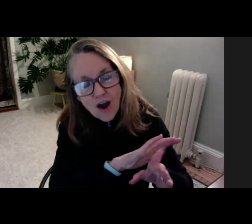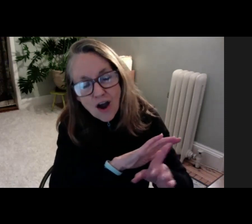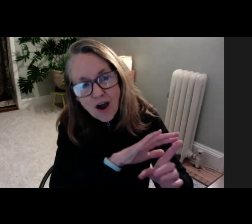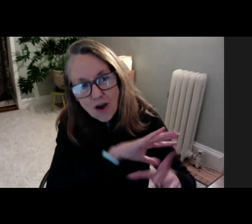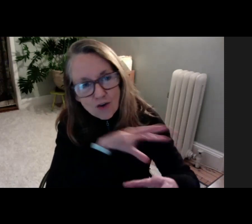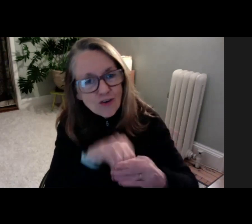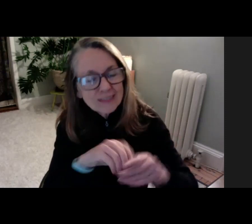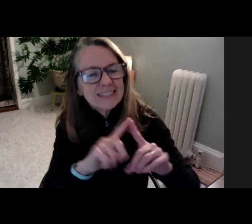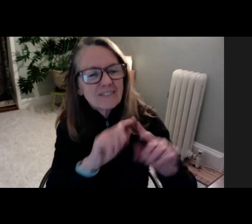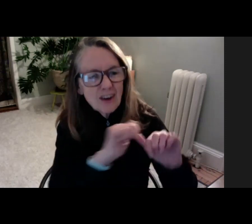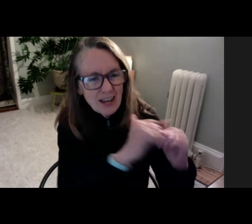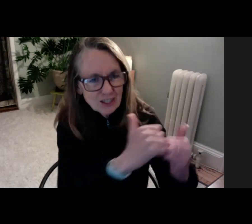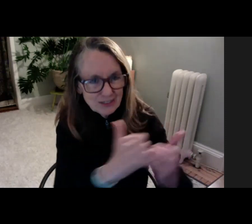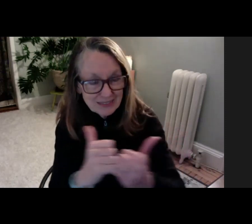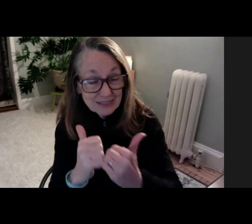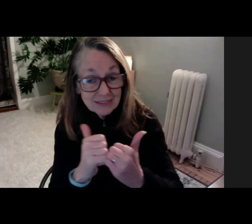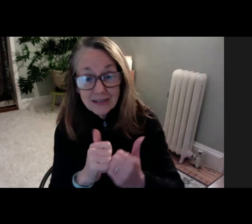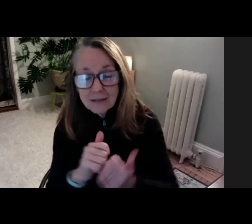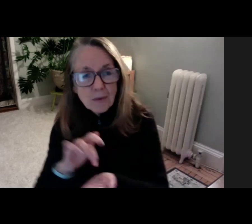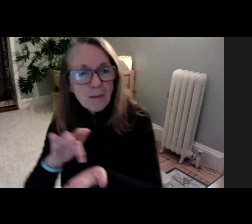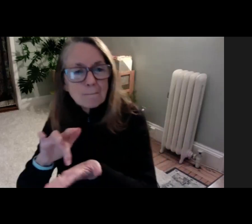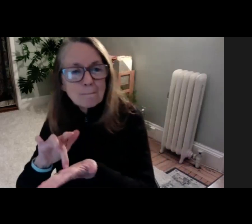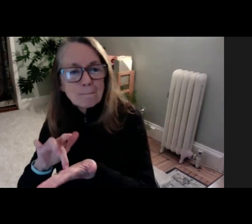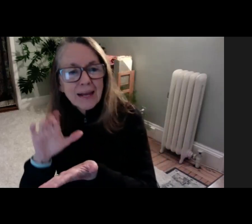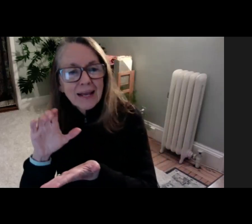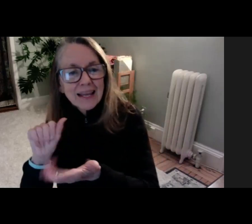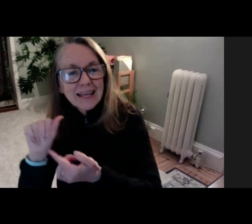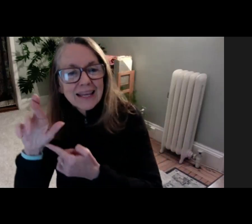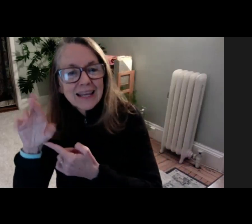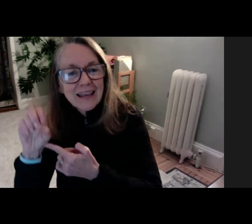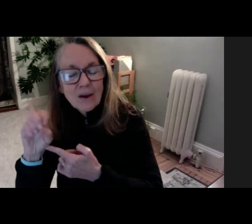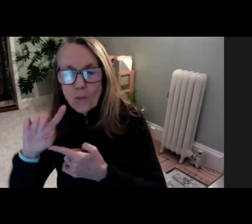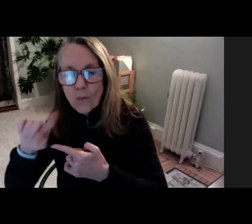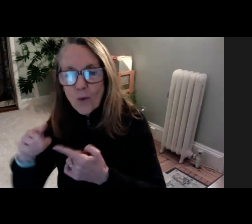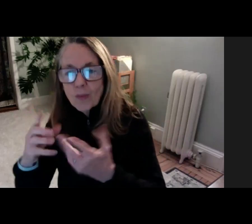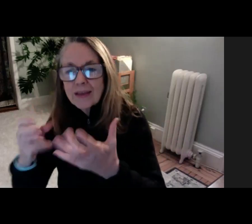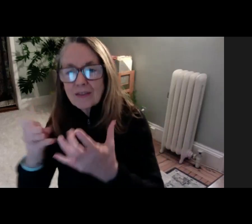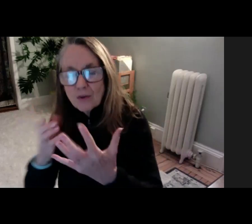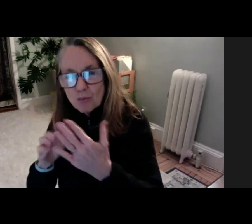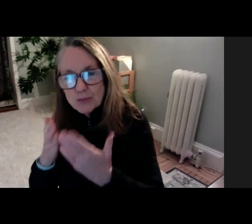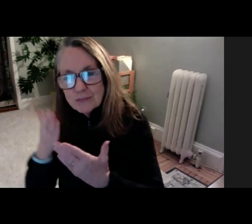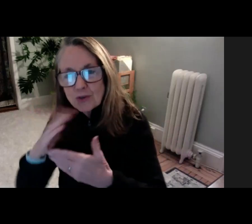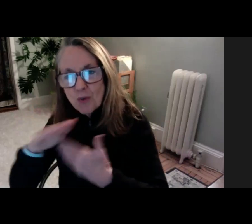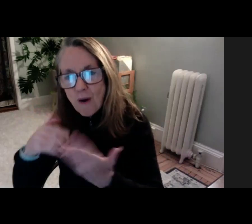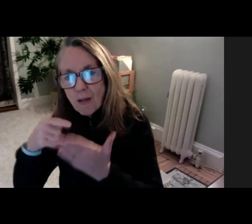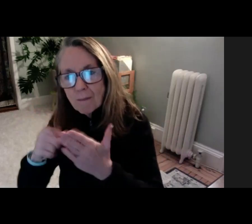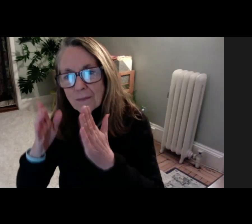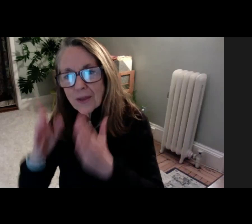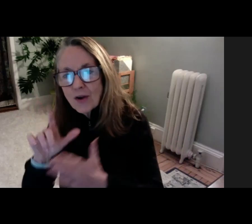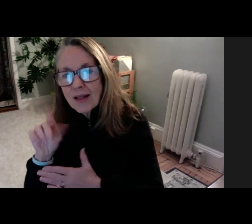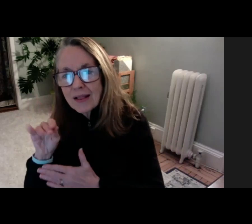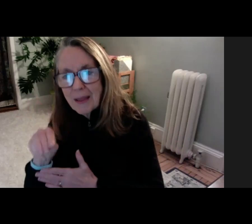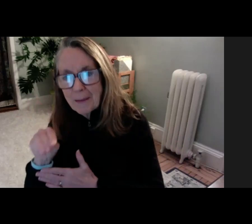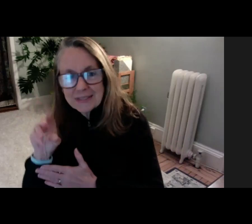of Medicare, we only get that as a submission to the all-payer claims database, which is why specifically in Rhode Island